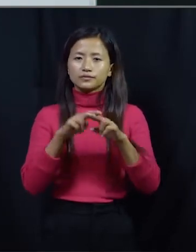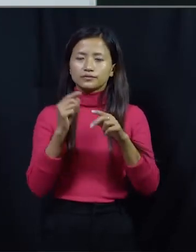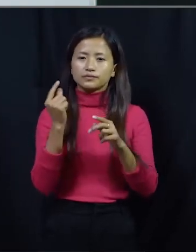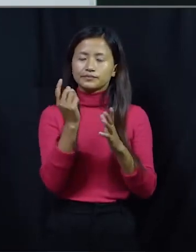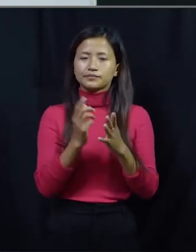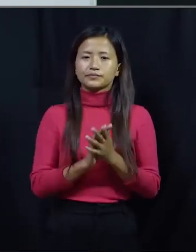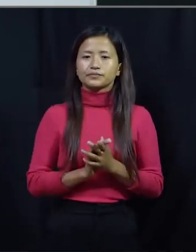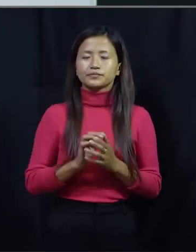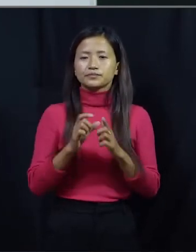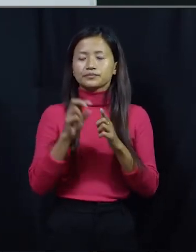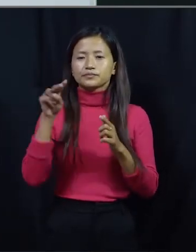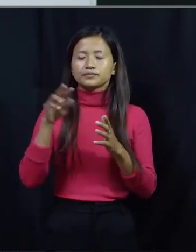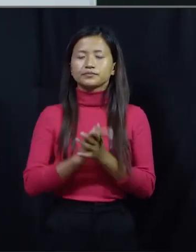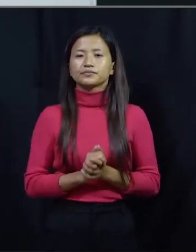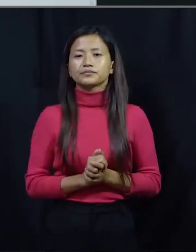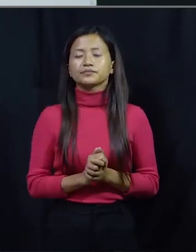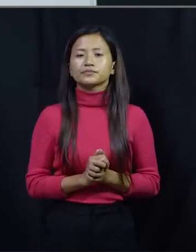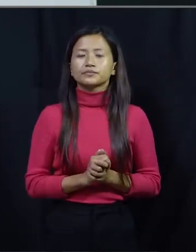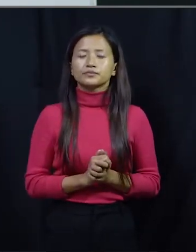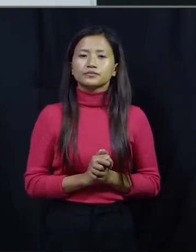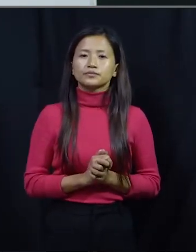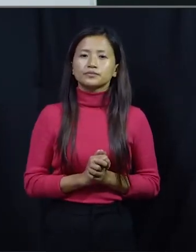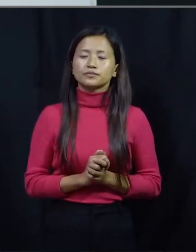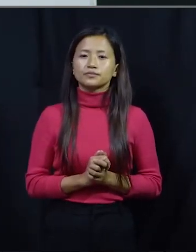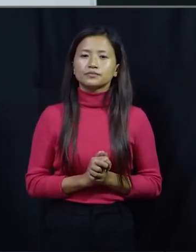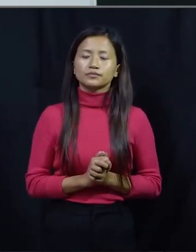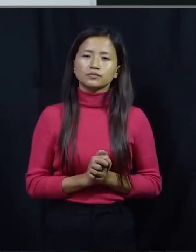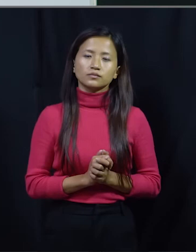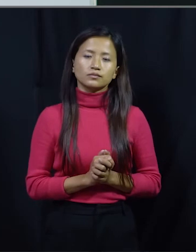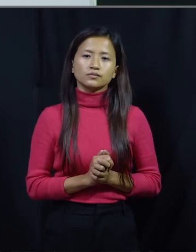Let us check for 1 to 1 and onto. Okay, so